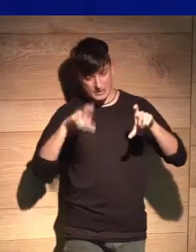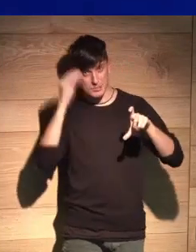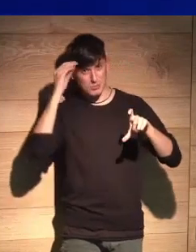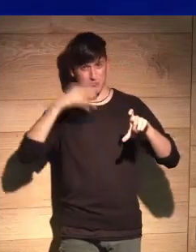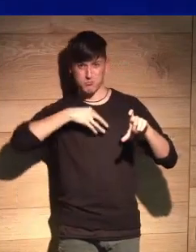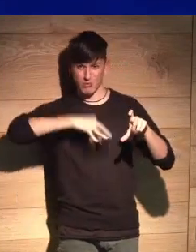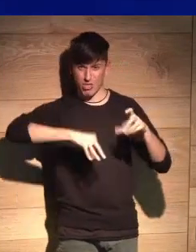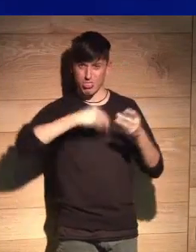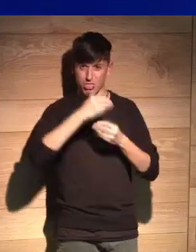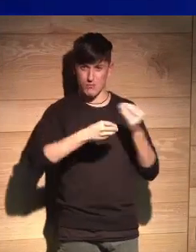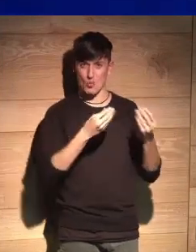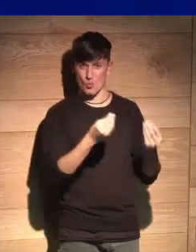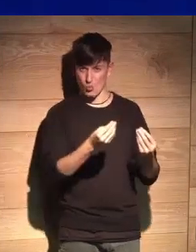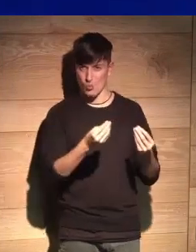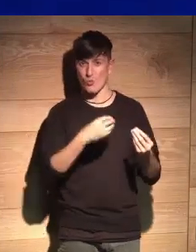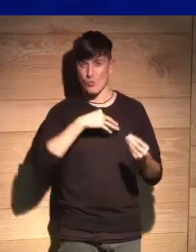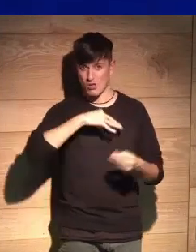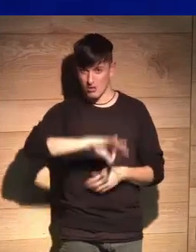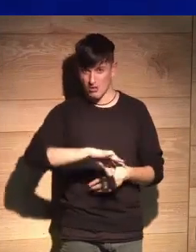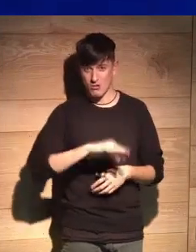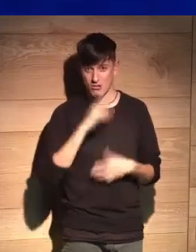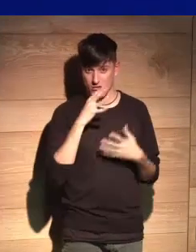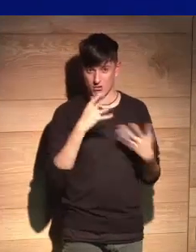And from companies, I think we can do a lot.